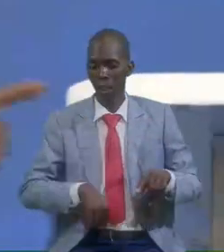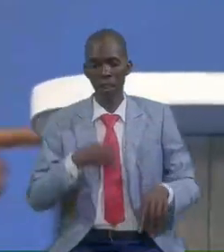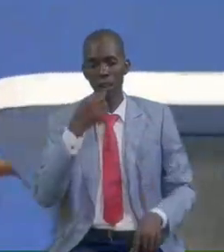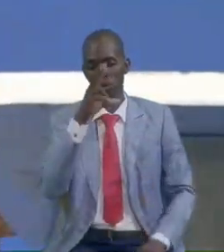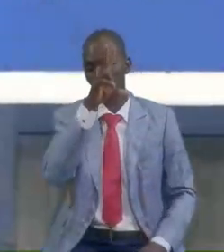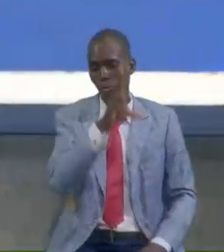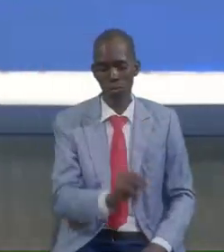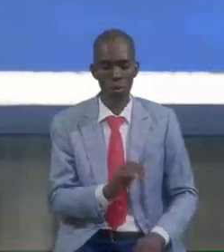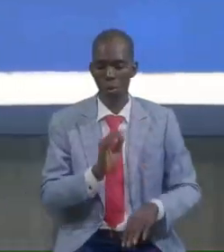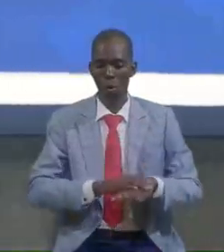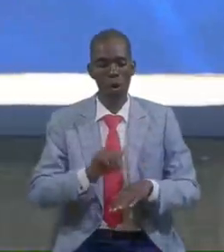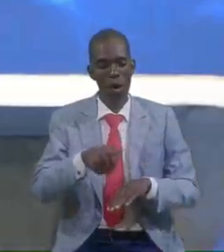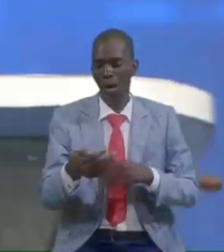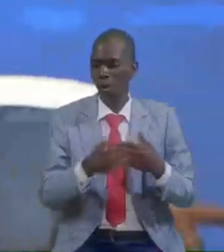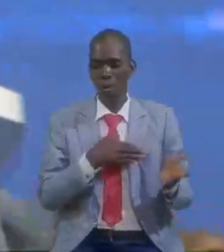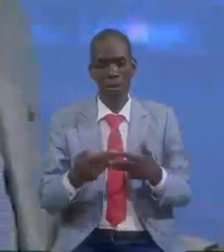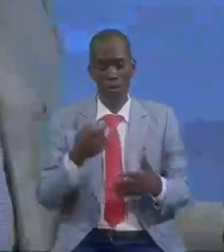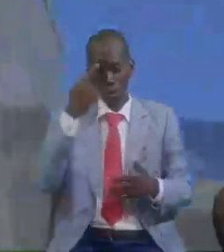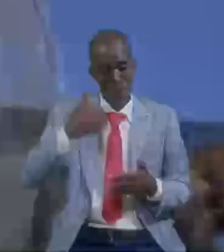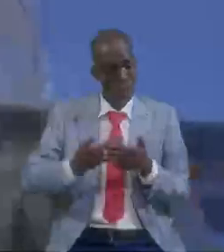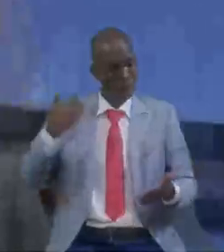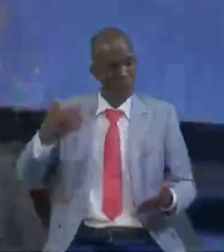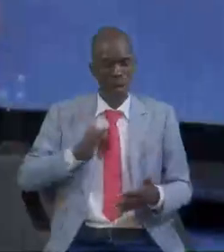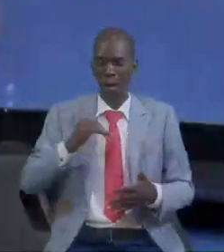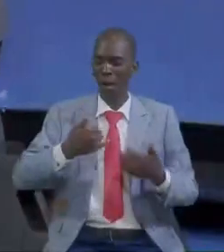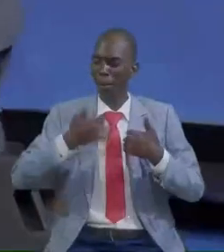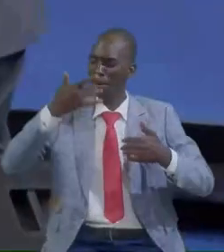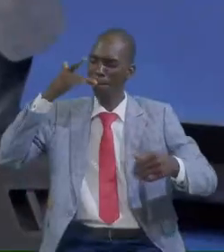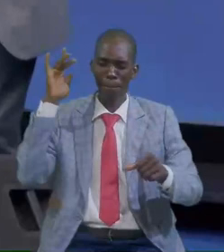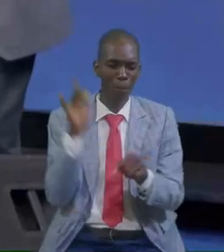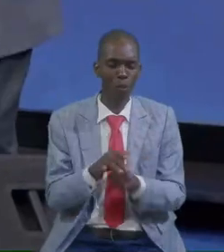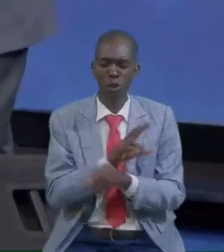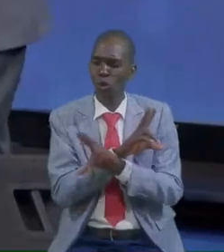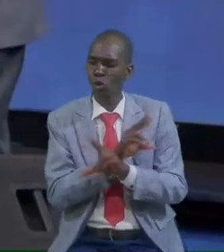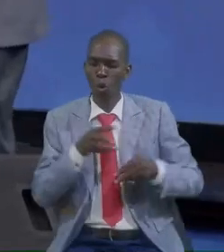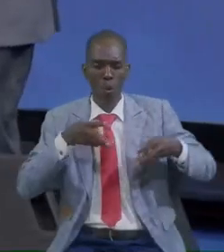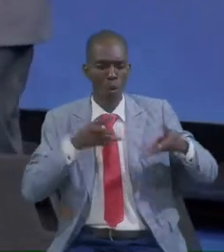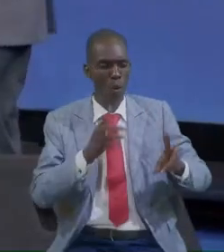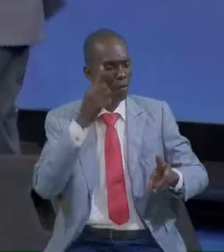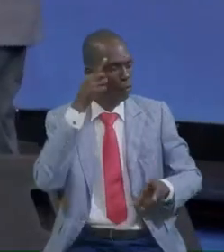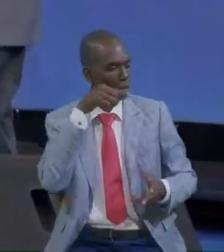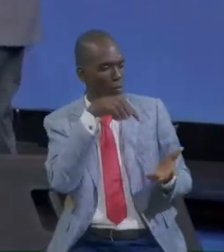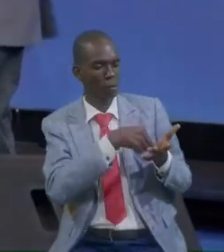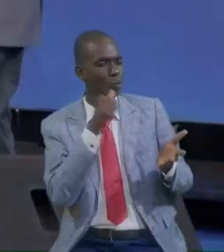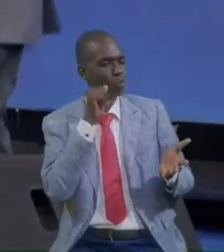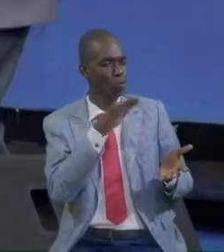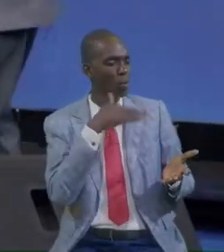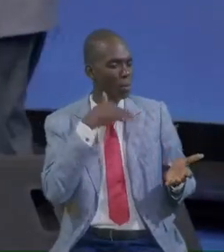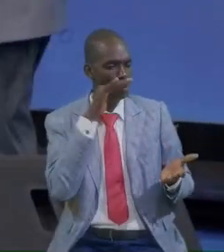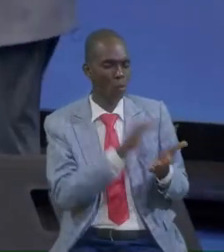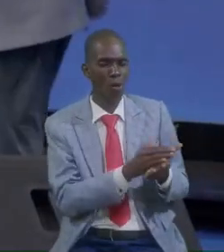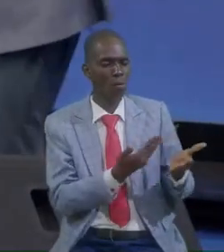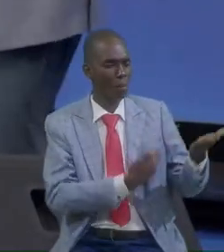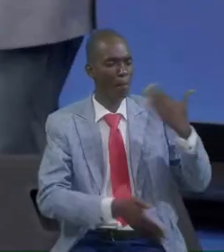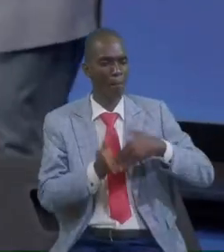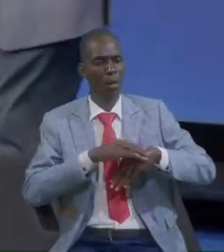I accept no way for this woman non, to come back to my heart, femme, to